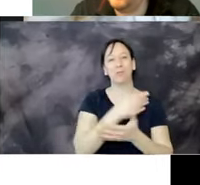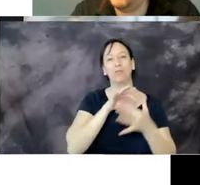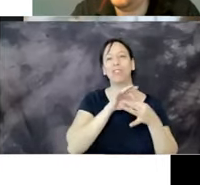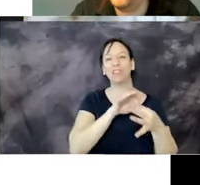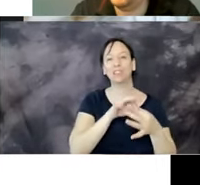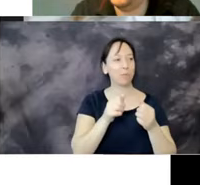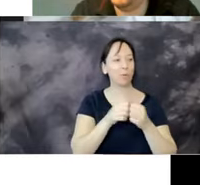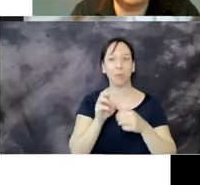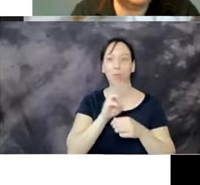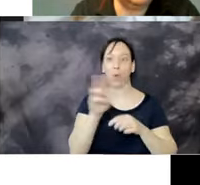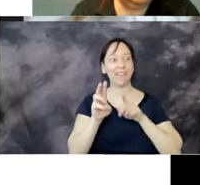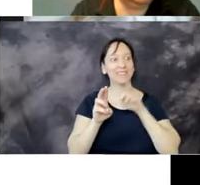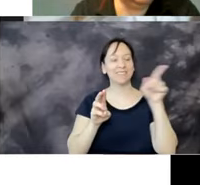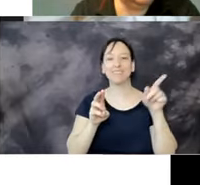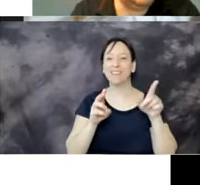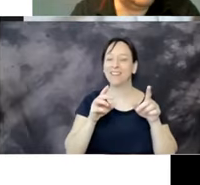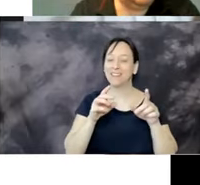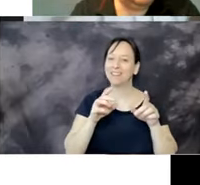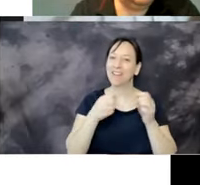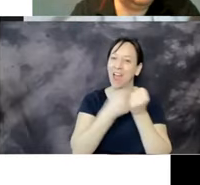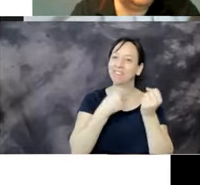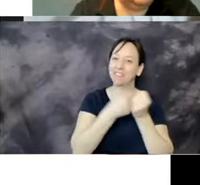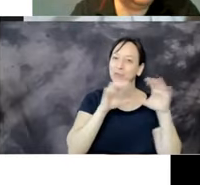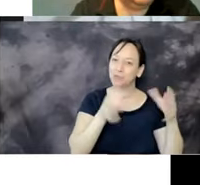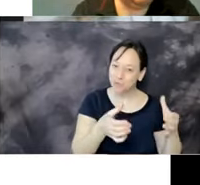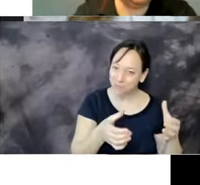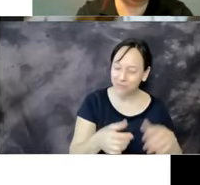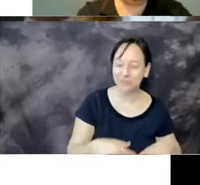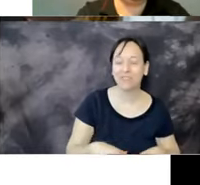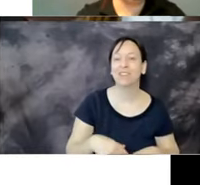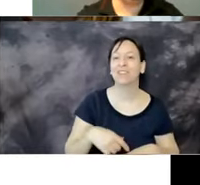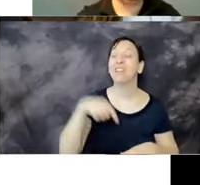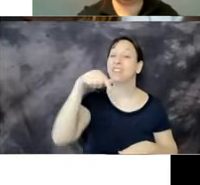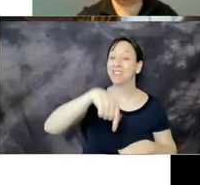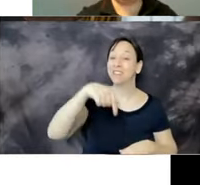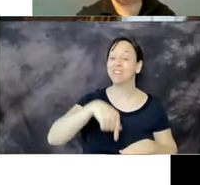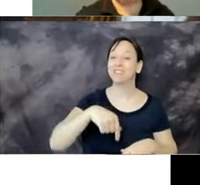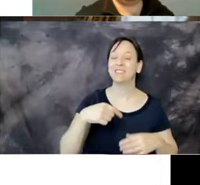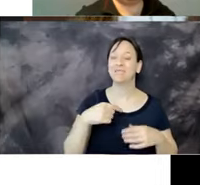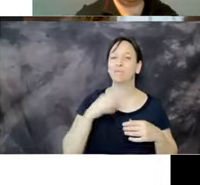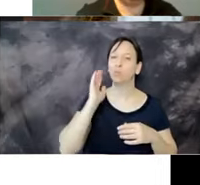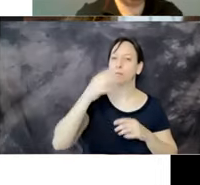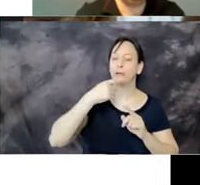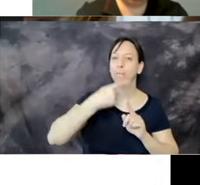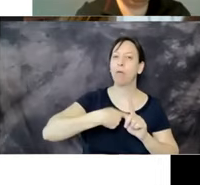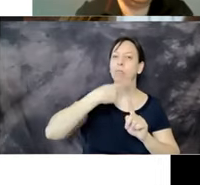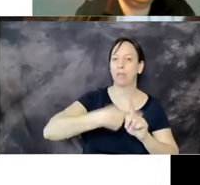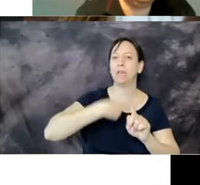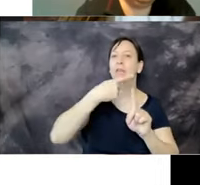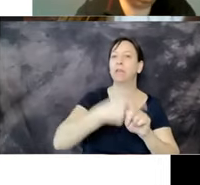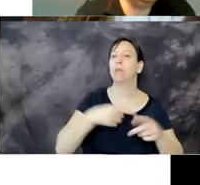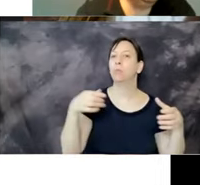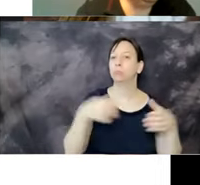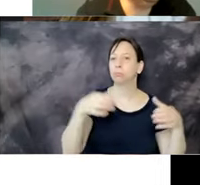West Self-Advocacy Group. And we'll be doing this monthly Self-Advocacy Impact Lab, picking up from what